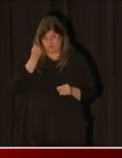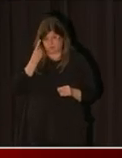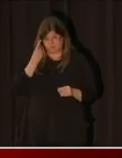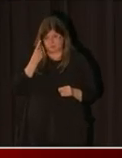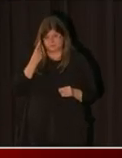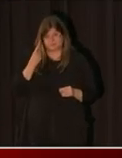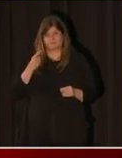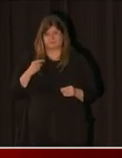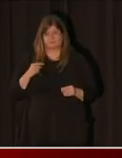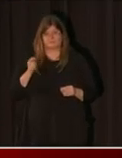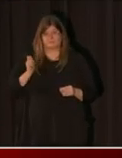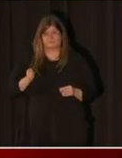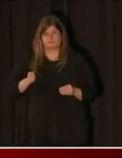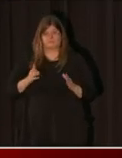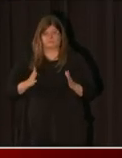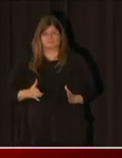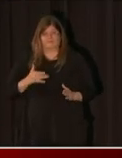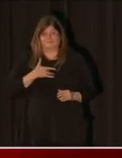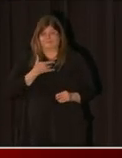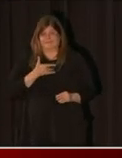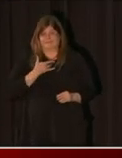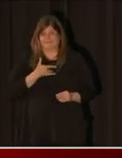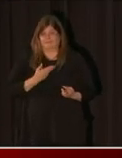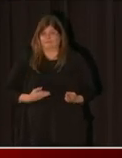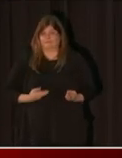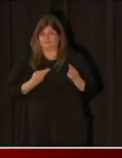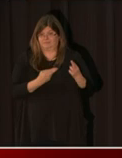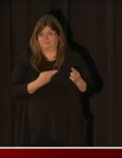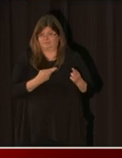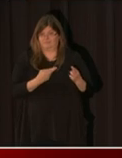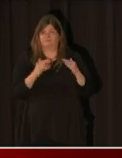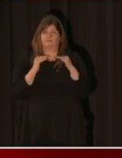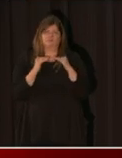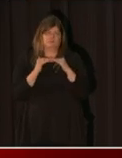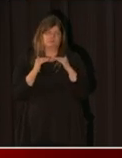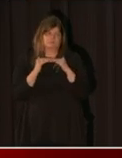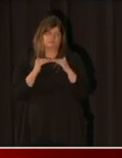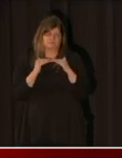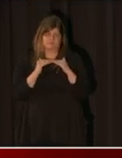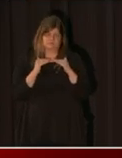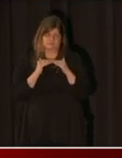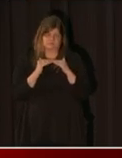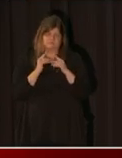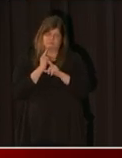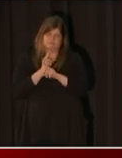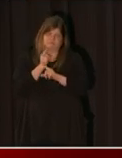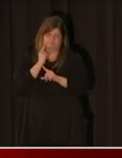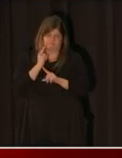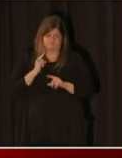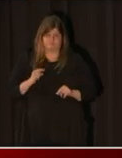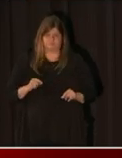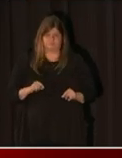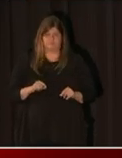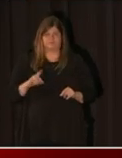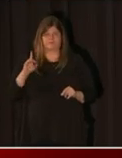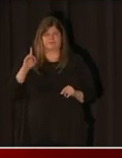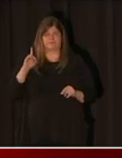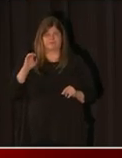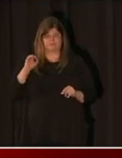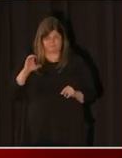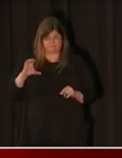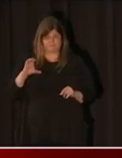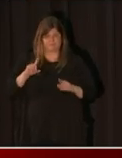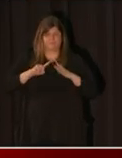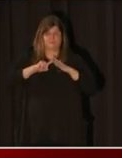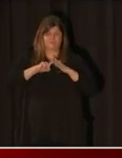we did, that these recommendations were sound and fair, that DOC implementing them is, at this